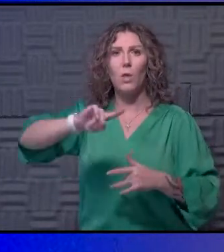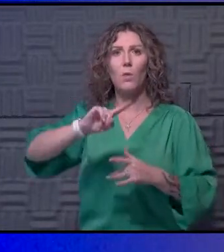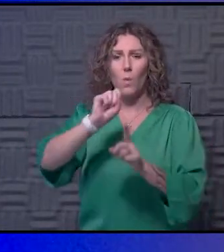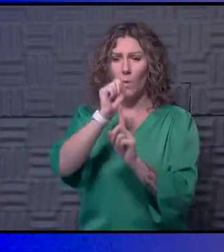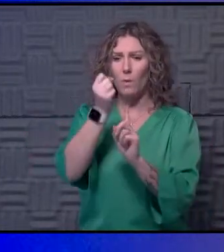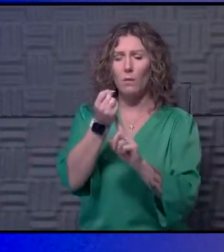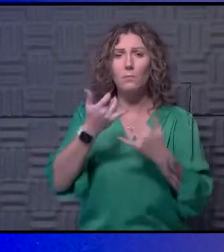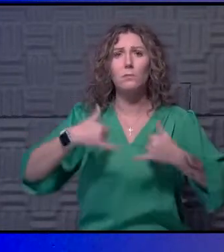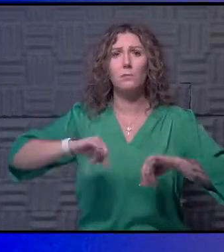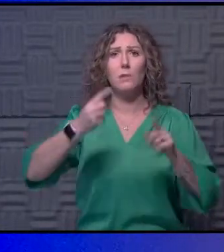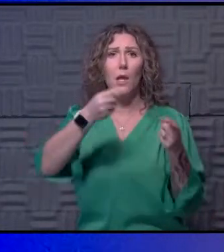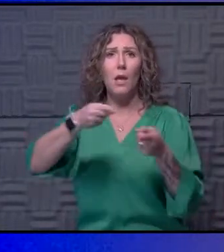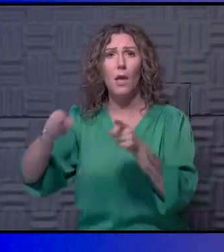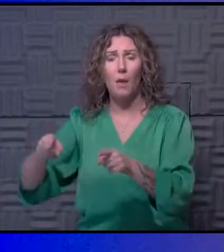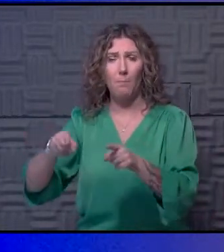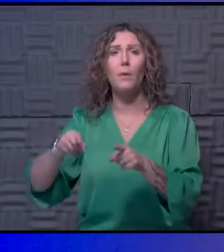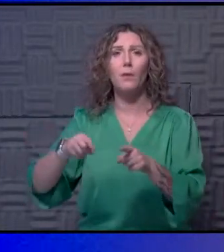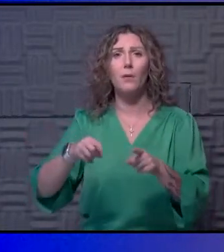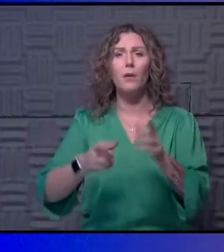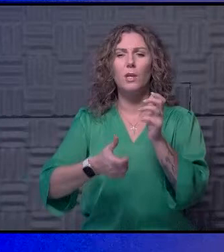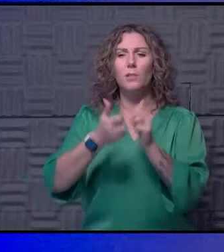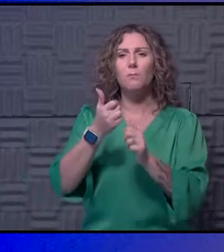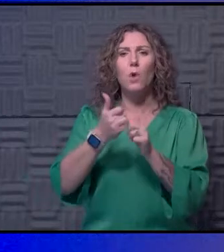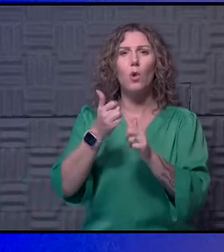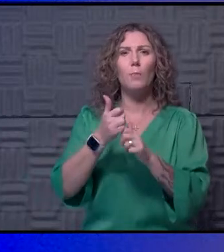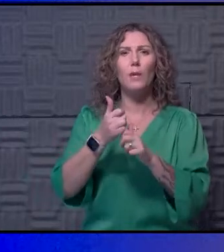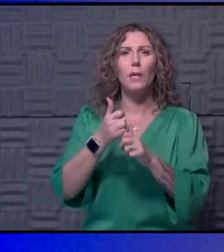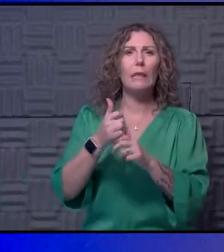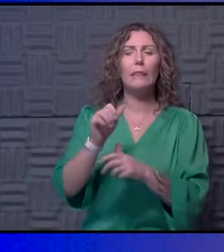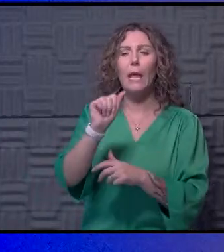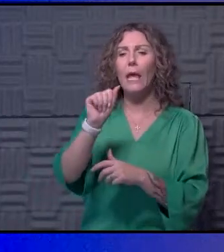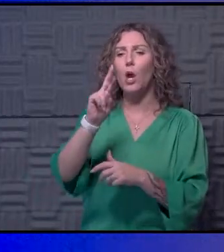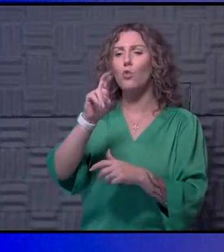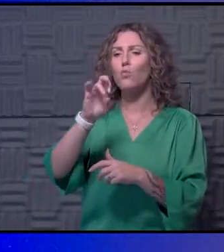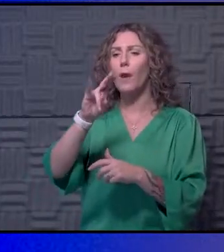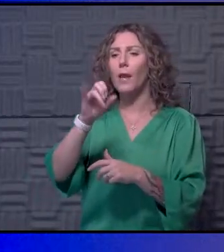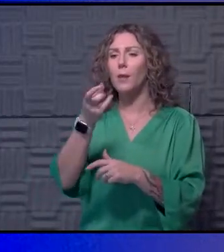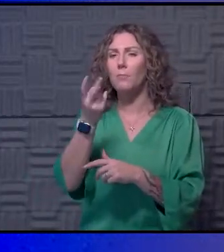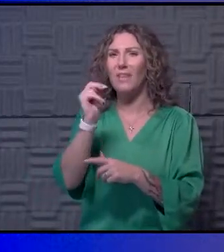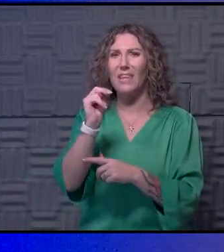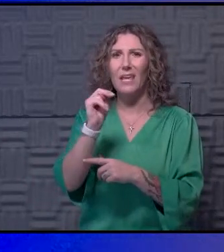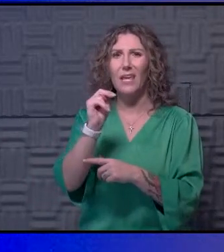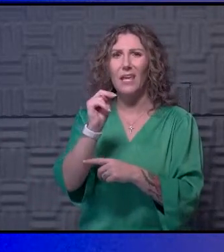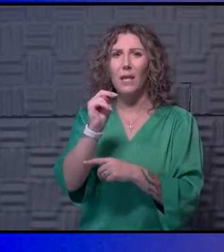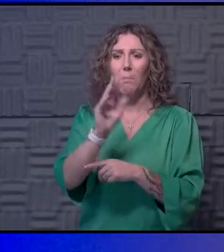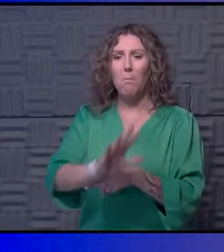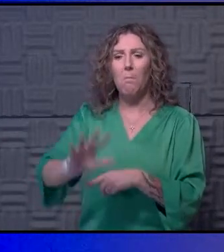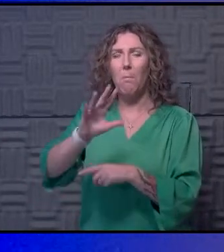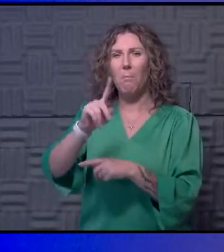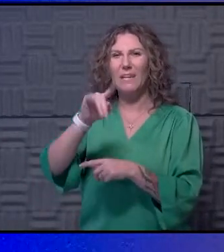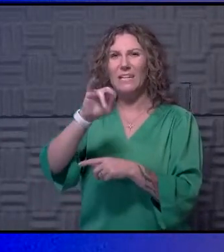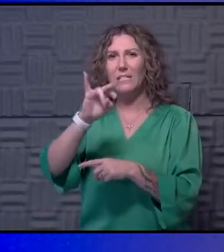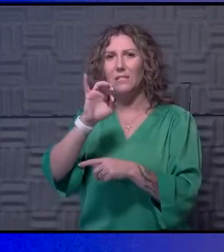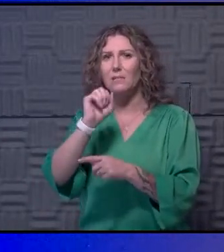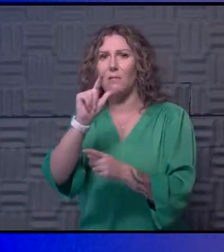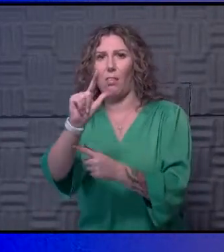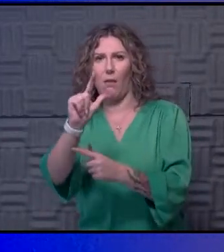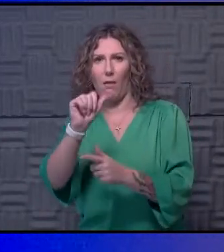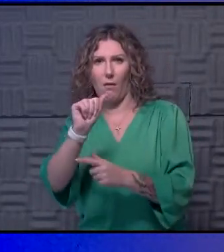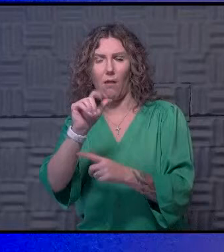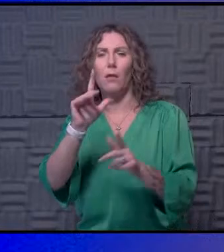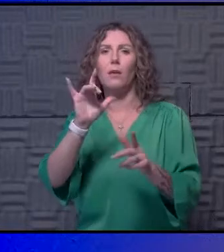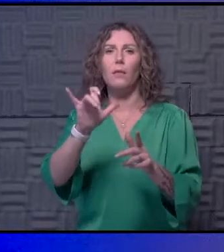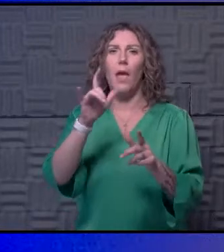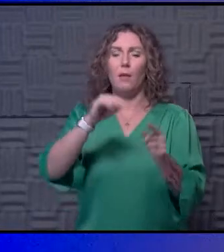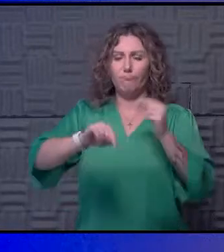still do happen, mostly in the Arabian Peninsula, but they do occur every year. They are still working on that as well. So if you go